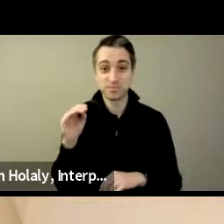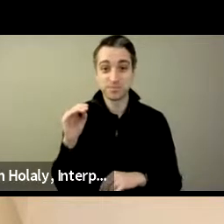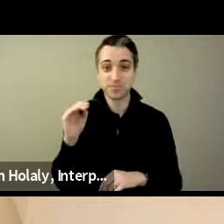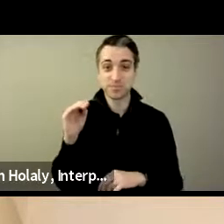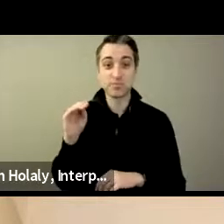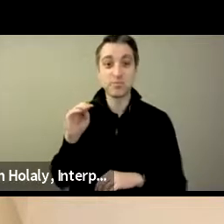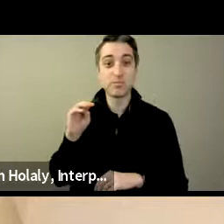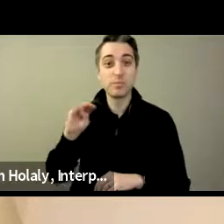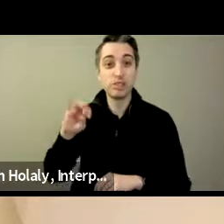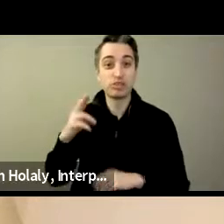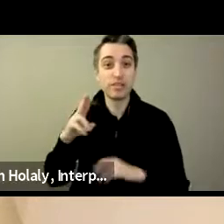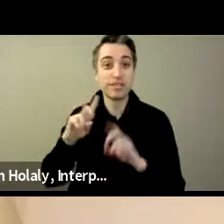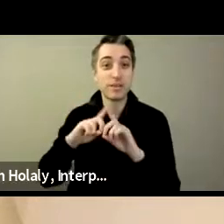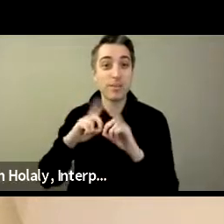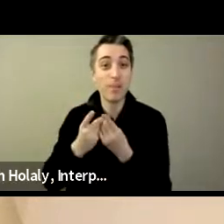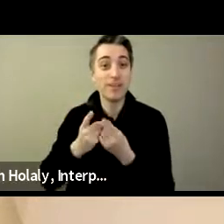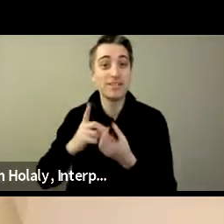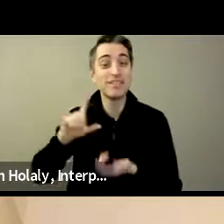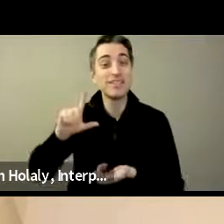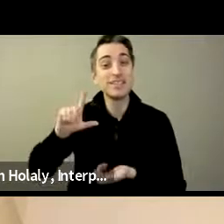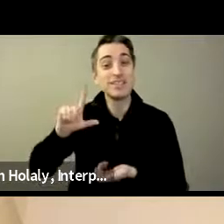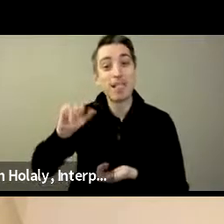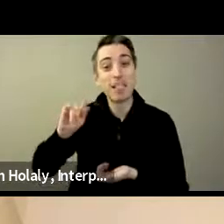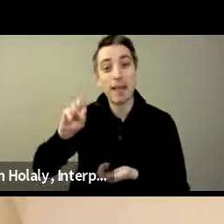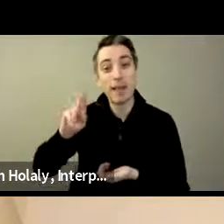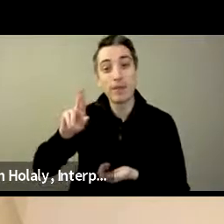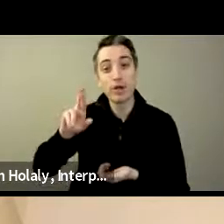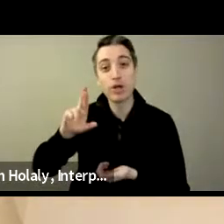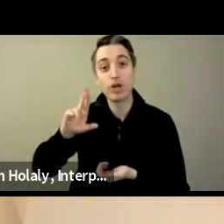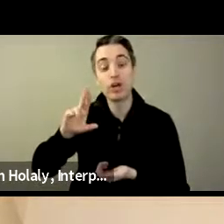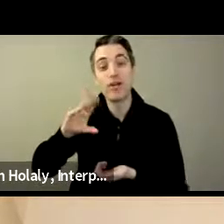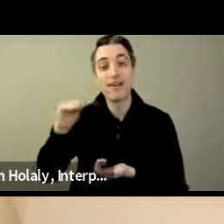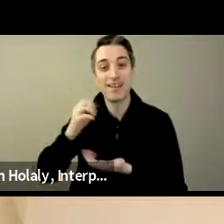the Michigan Department of Labor and Economic